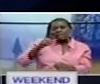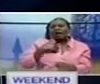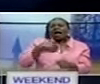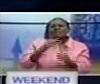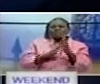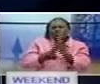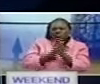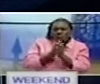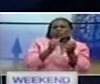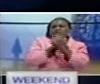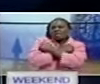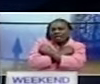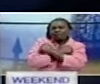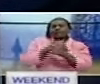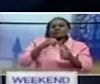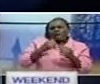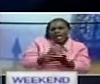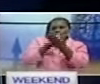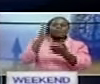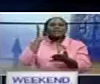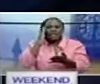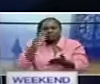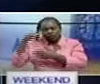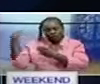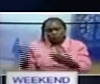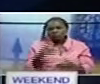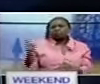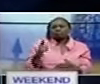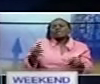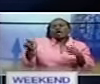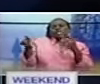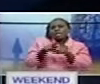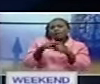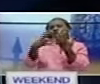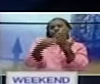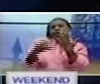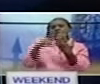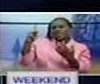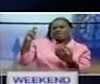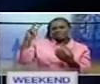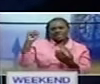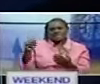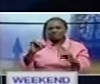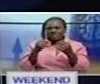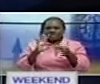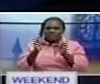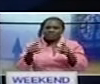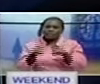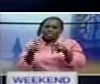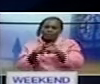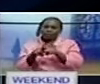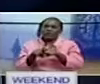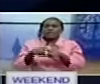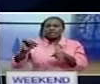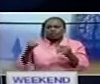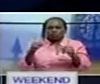to help the deaf and says she has a dream that all media houses will emulate KTN and interpret news to the deaf. On Job